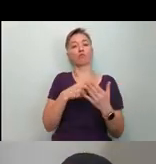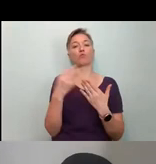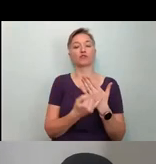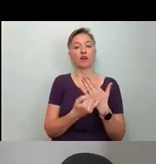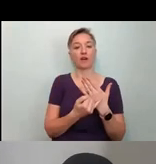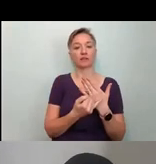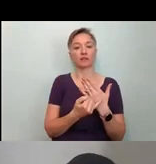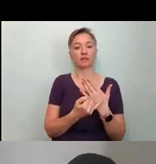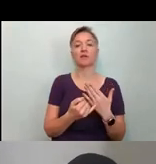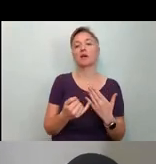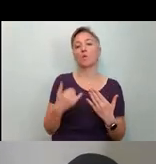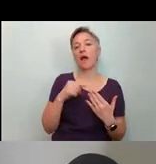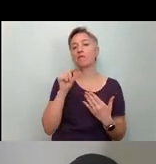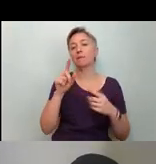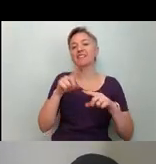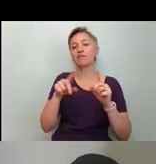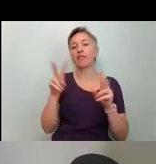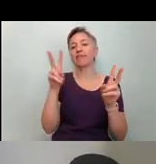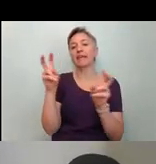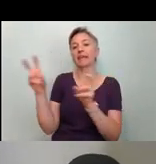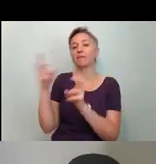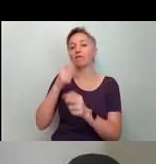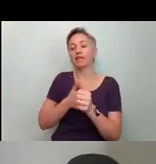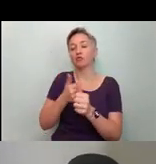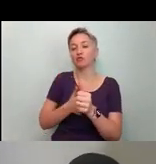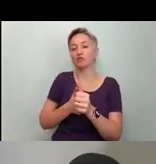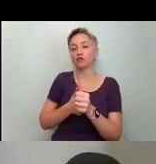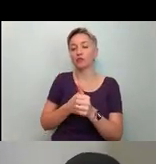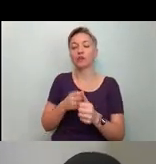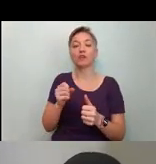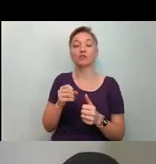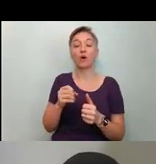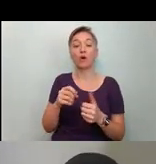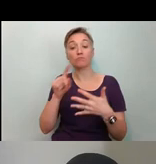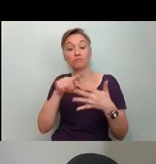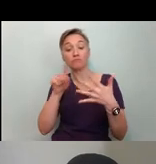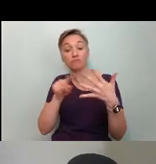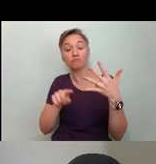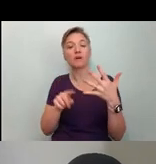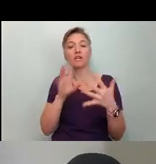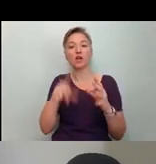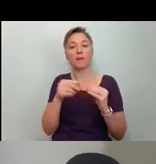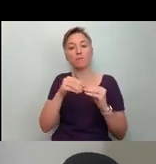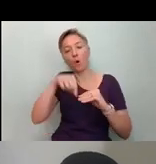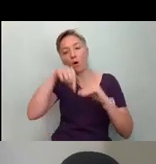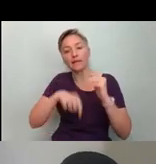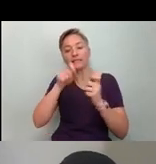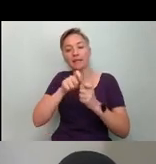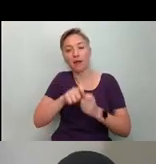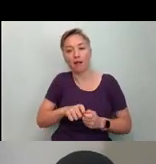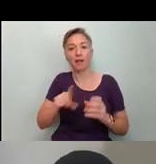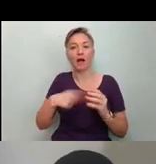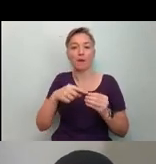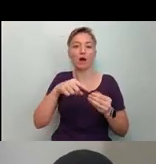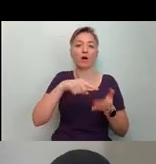each one. So in the future, we'll be telling you more focused information about that job structure and the compensation philosophy.